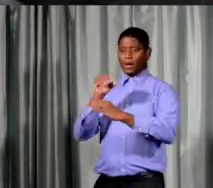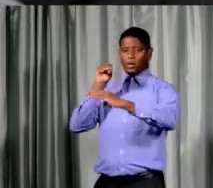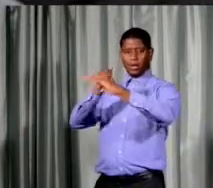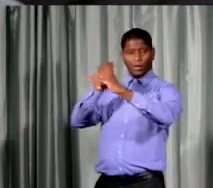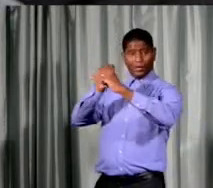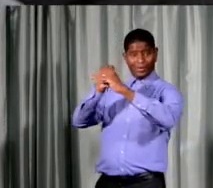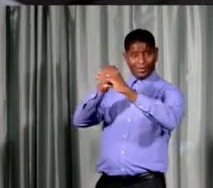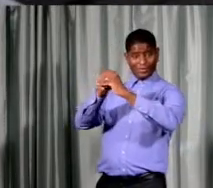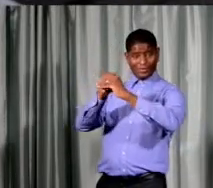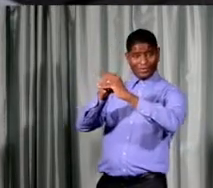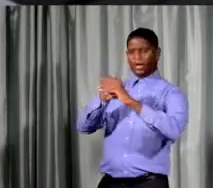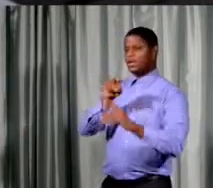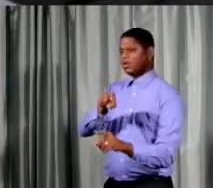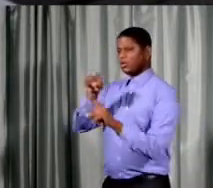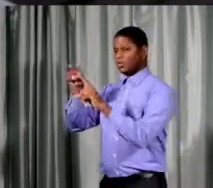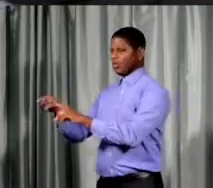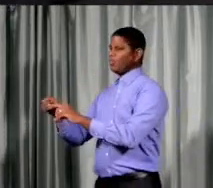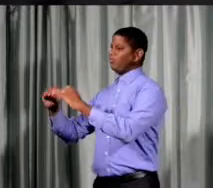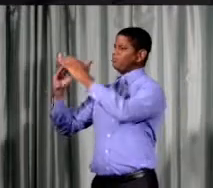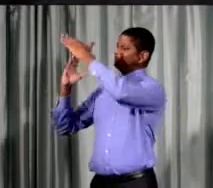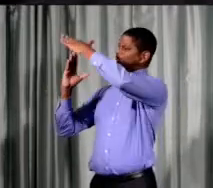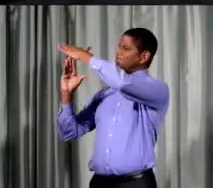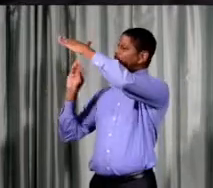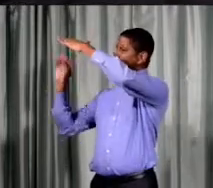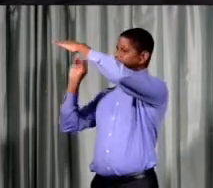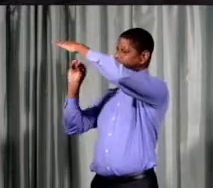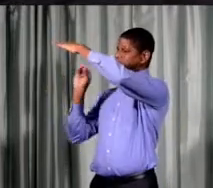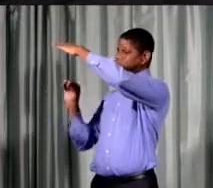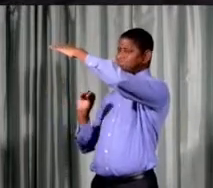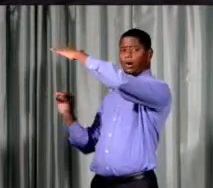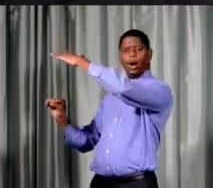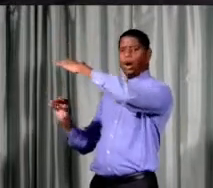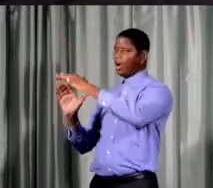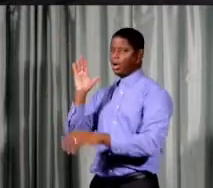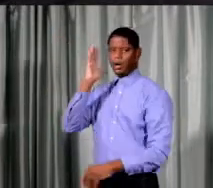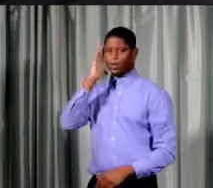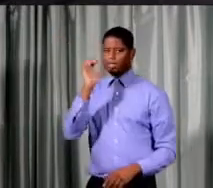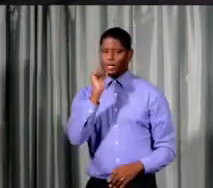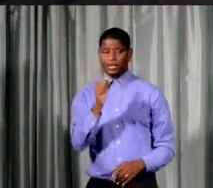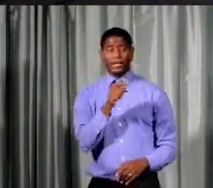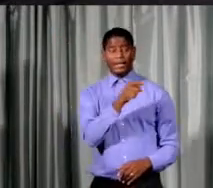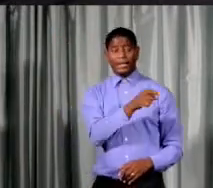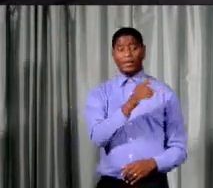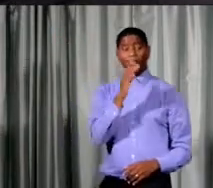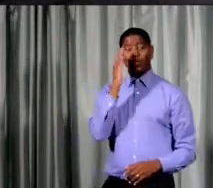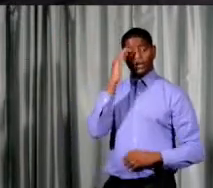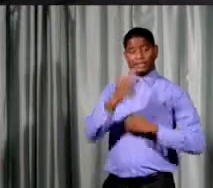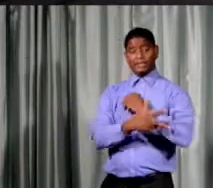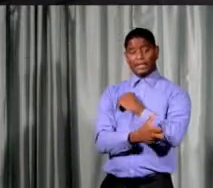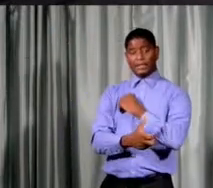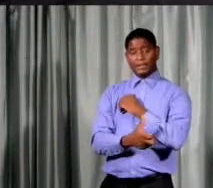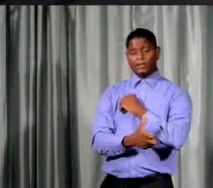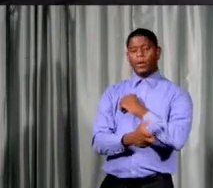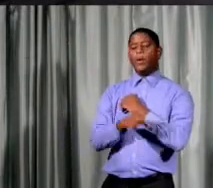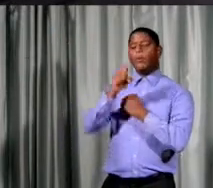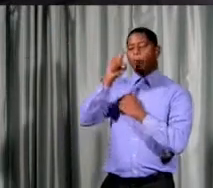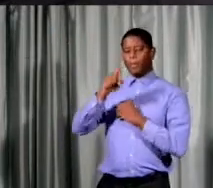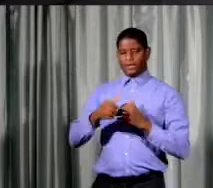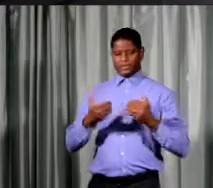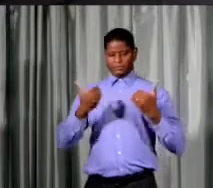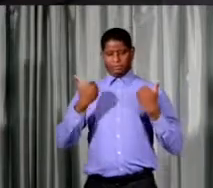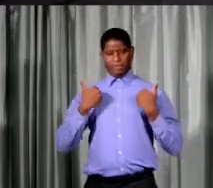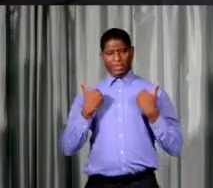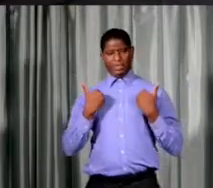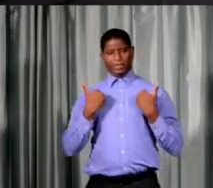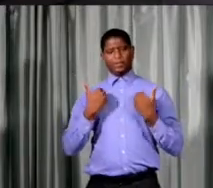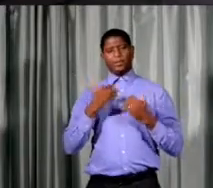bank. Certain thing, you can't have the person who collecting the cash recording, doing the recording. You need to get